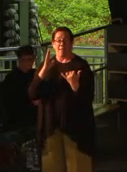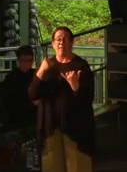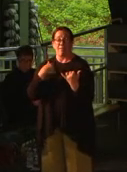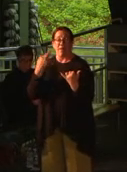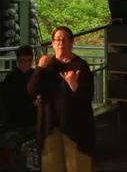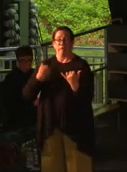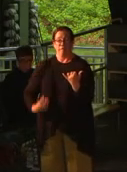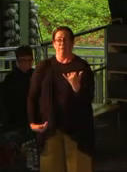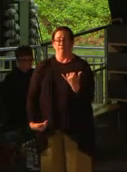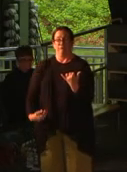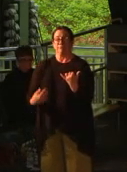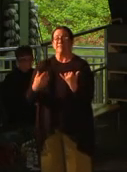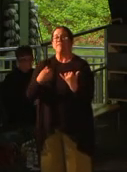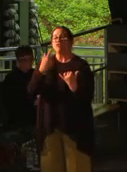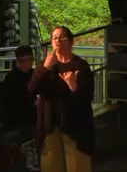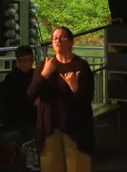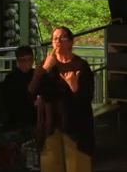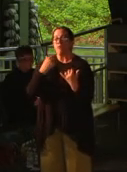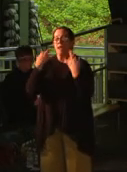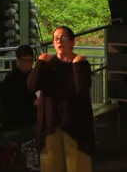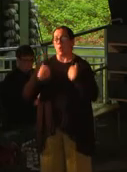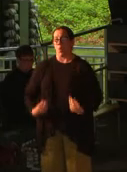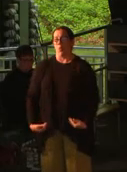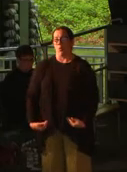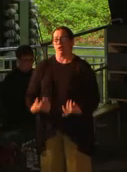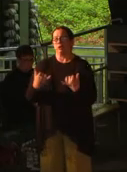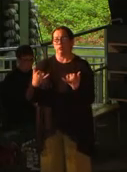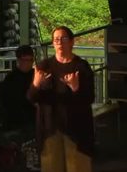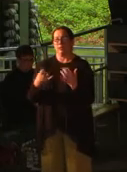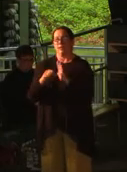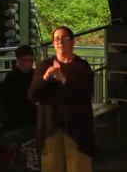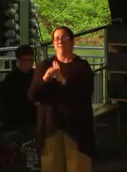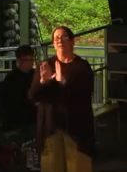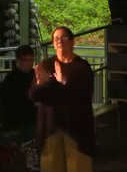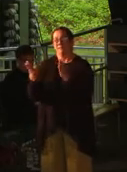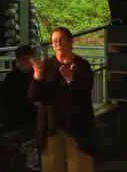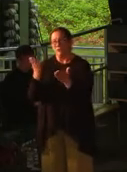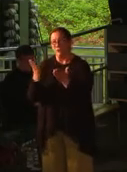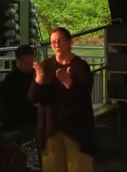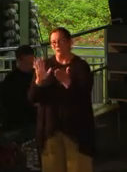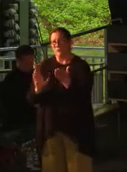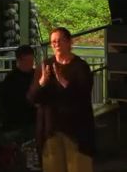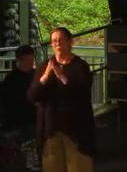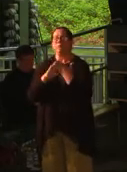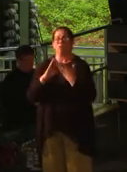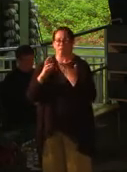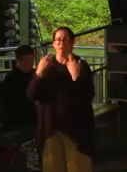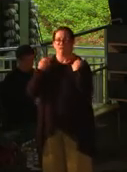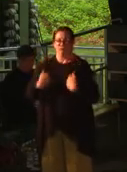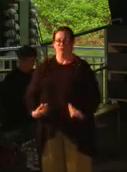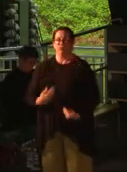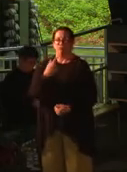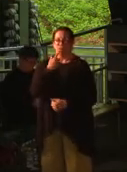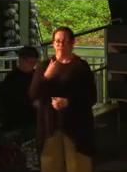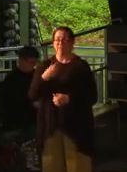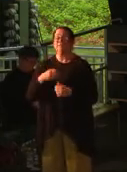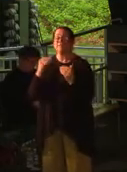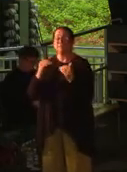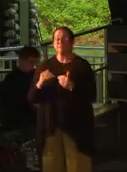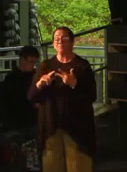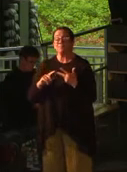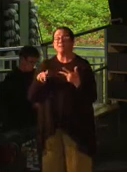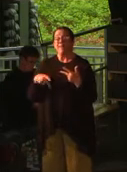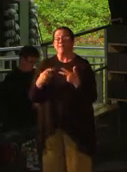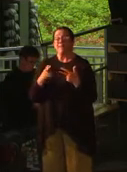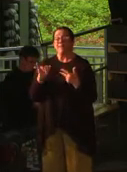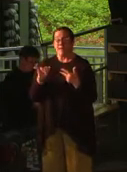the distinctive red cord, which symbolizes their service. Phi Theta Kappa